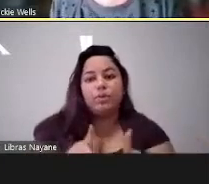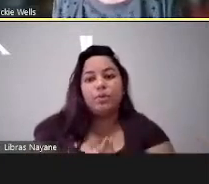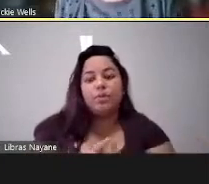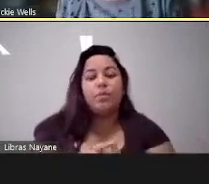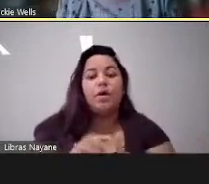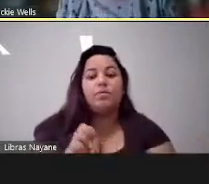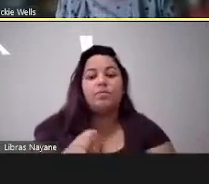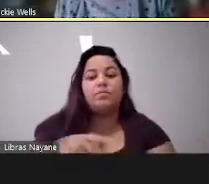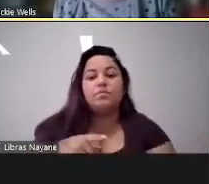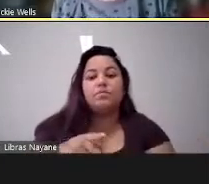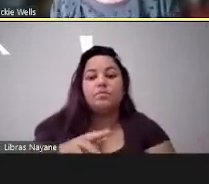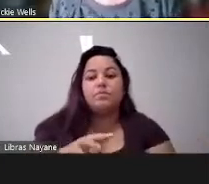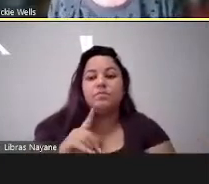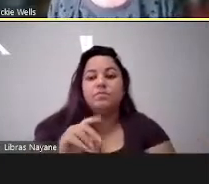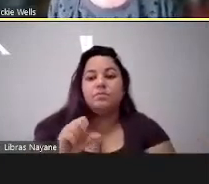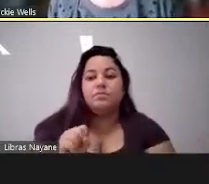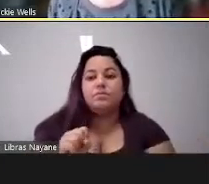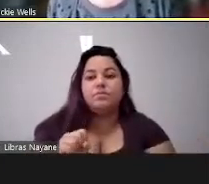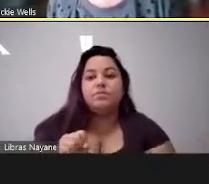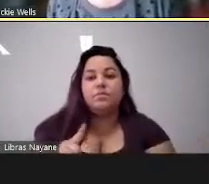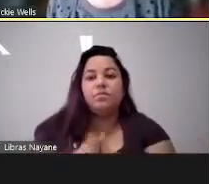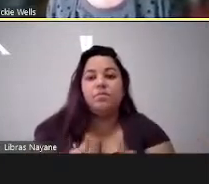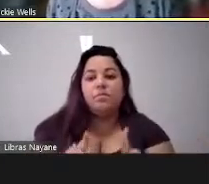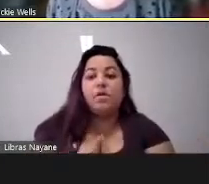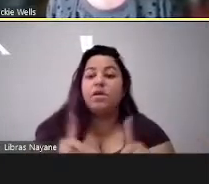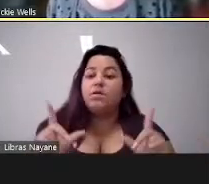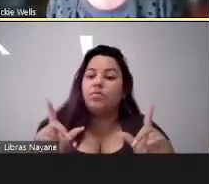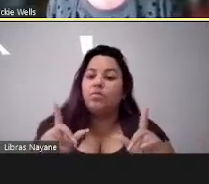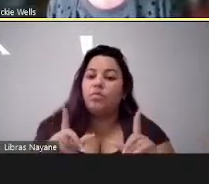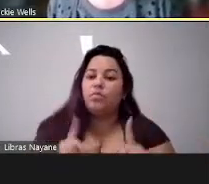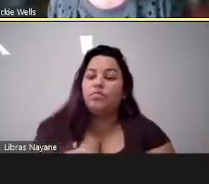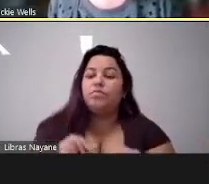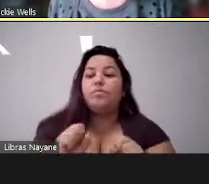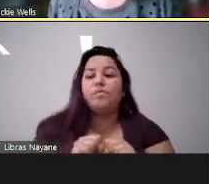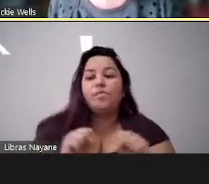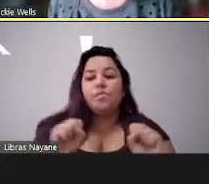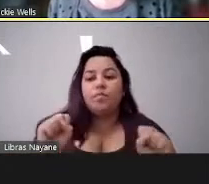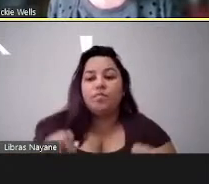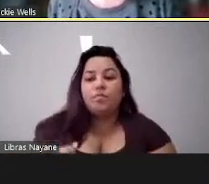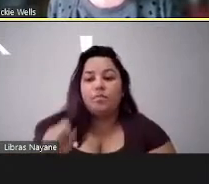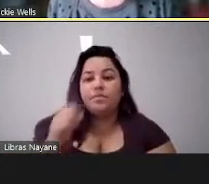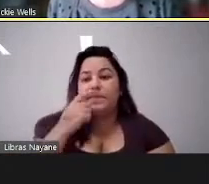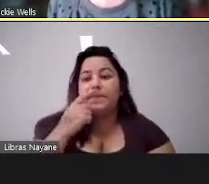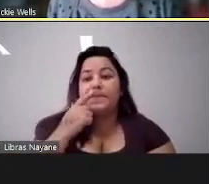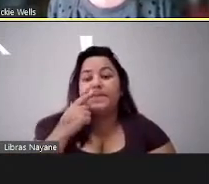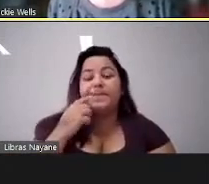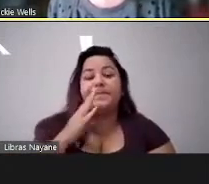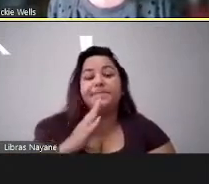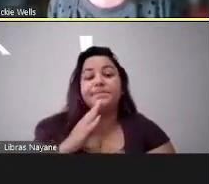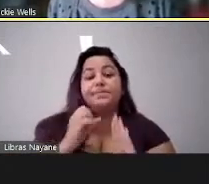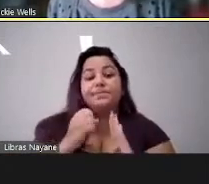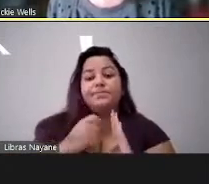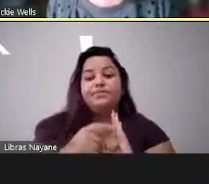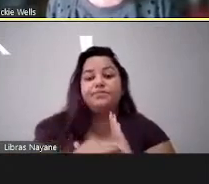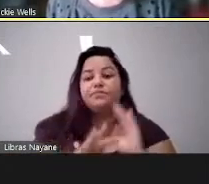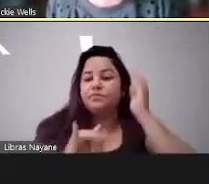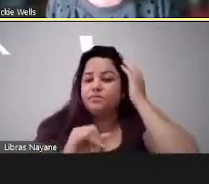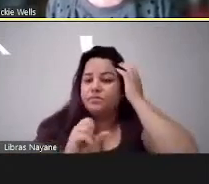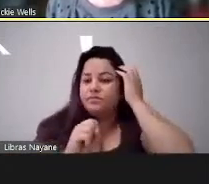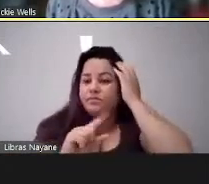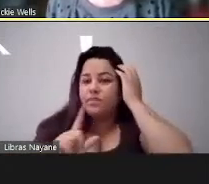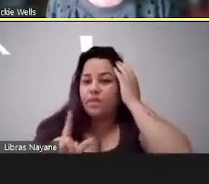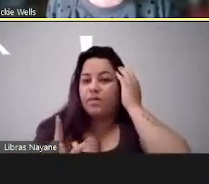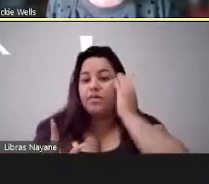the UK system of pensions tax relief is claimed by some to be regressive.